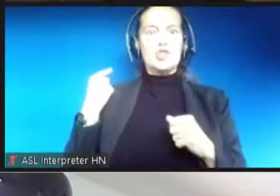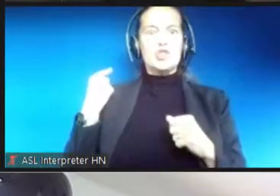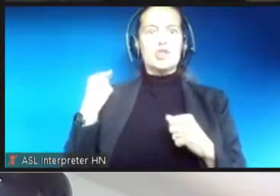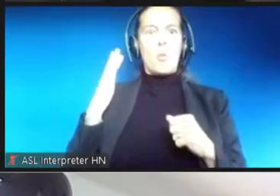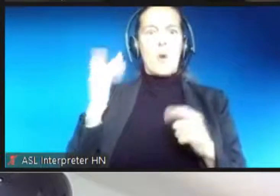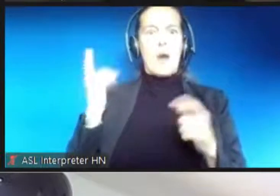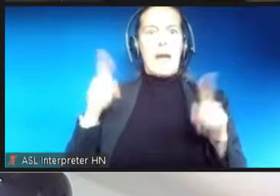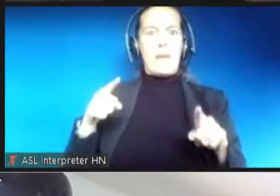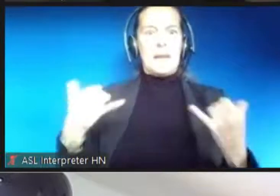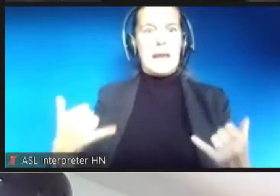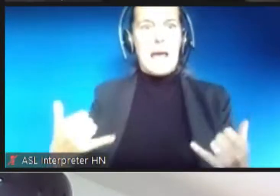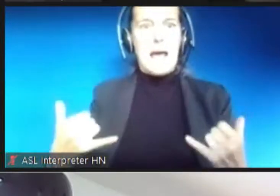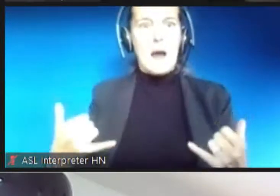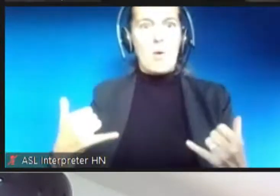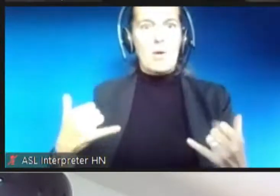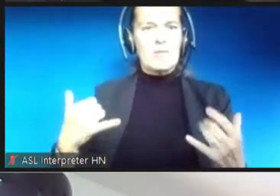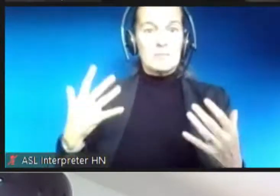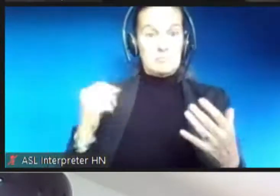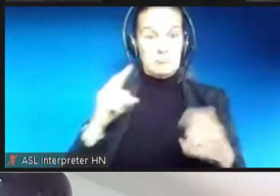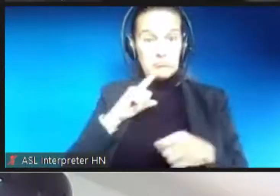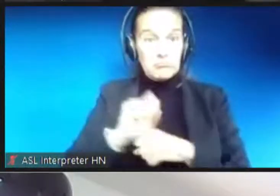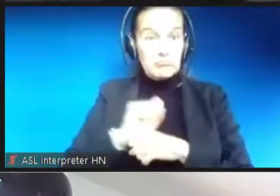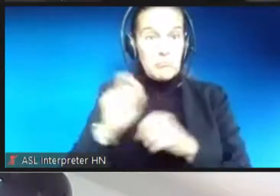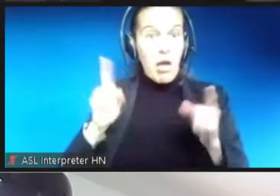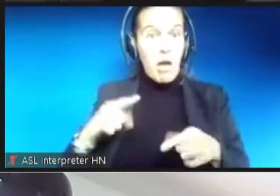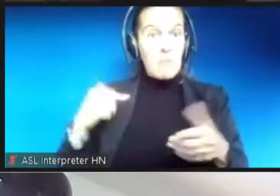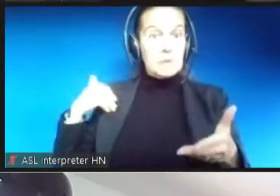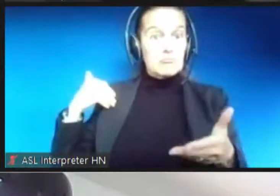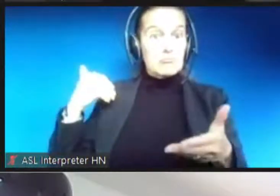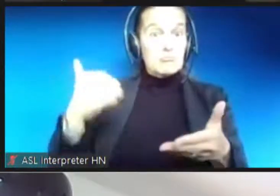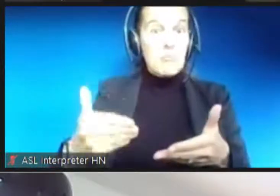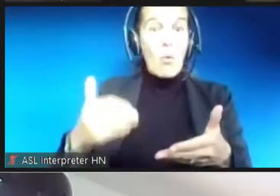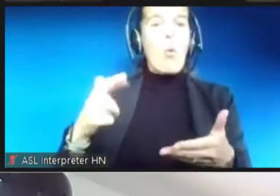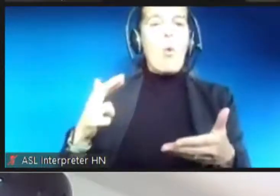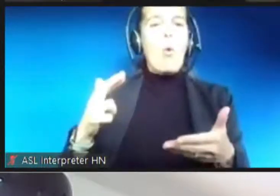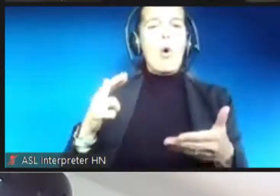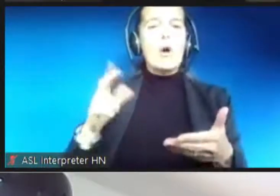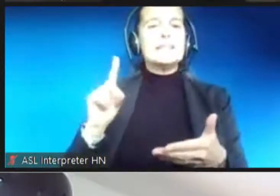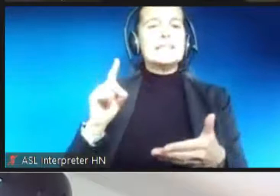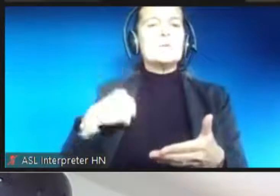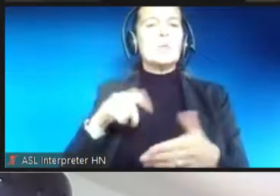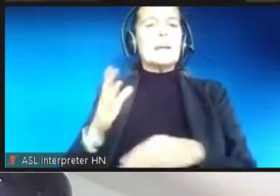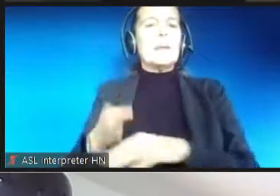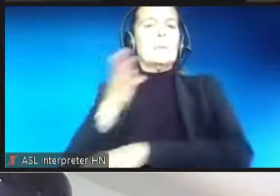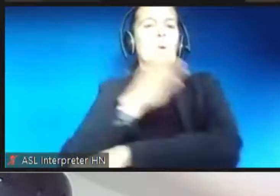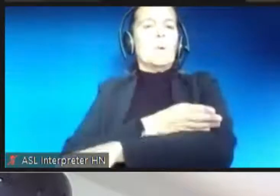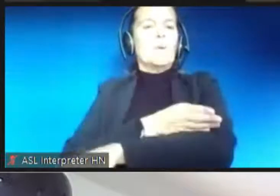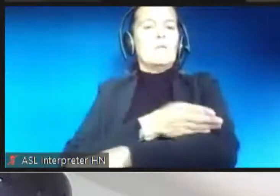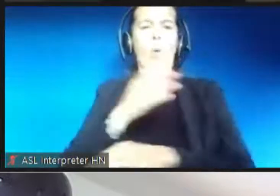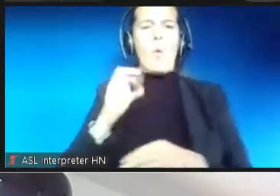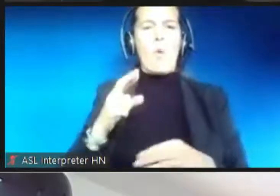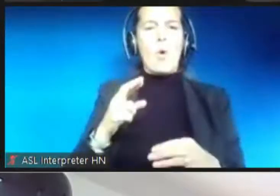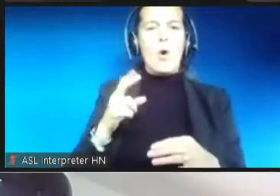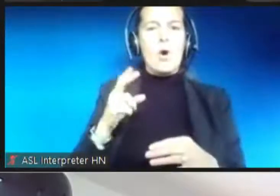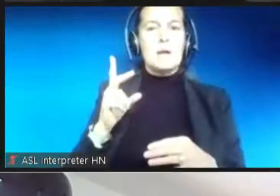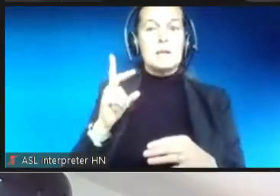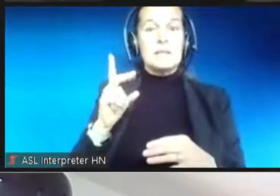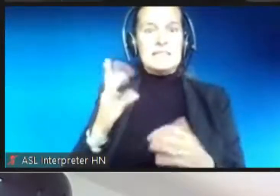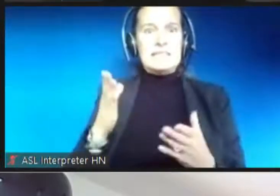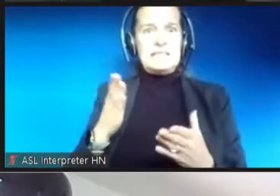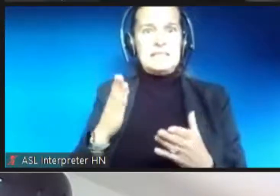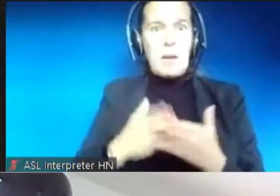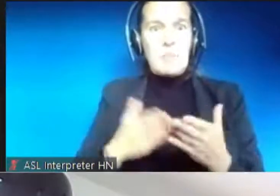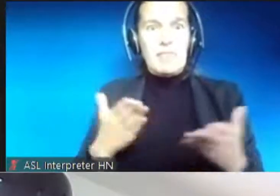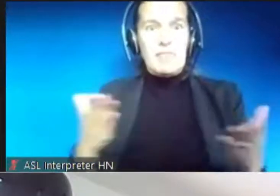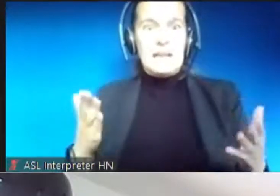up? Were there places where you think we did much better than you expected? Were there bullets that we dodged? Just if you could give